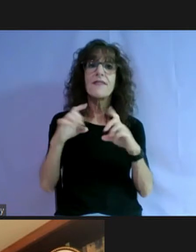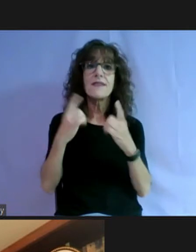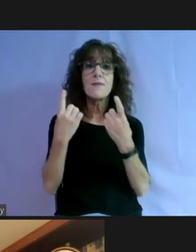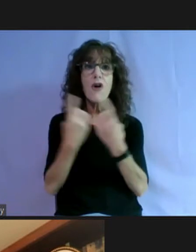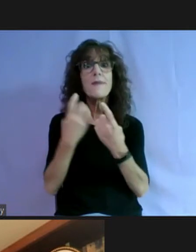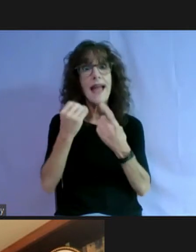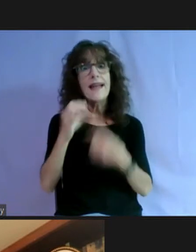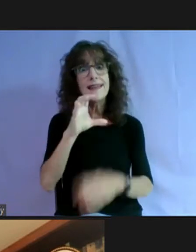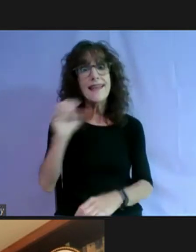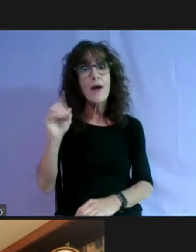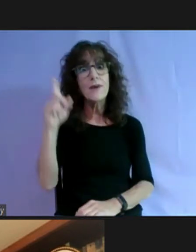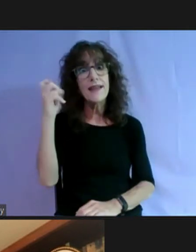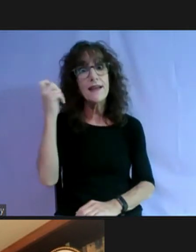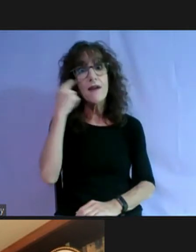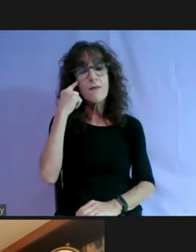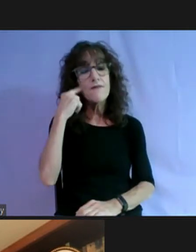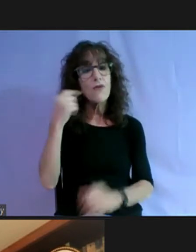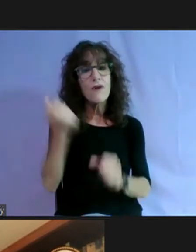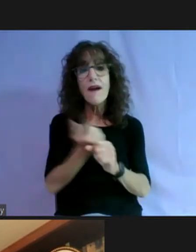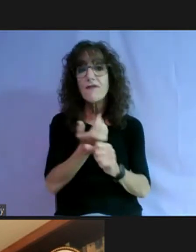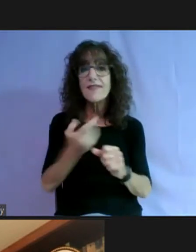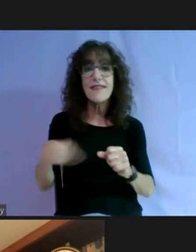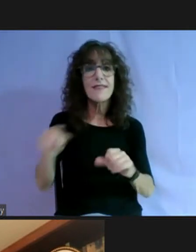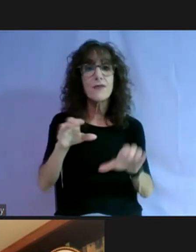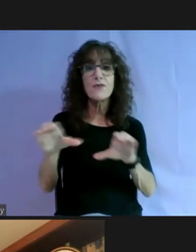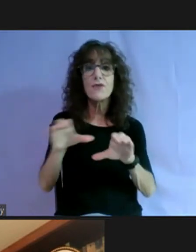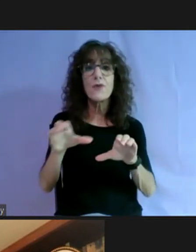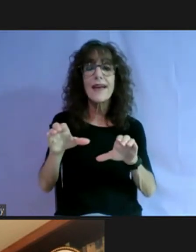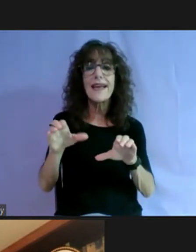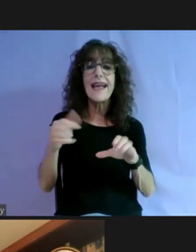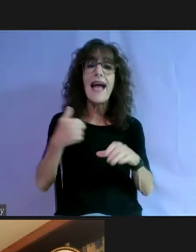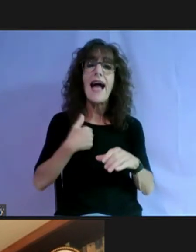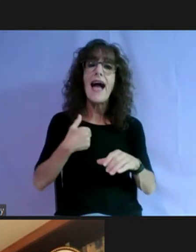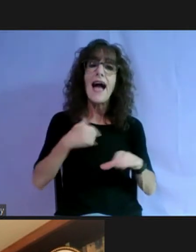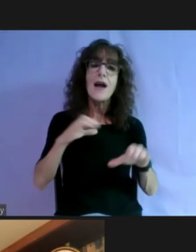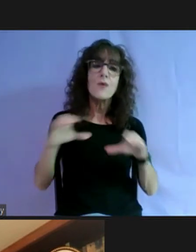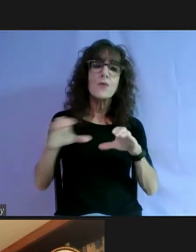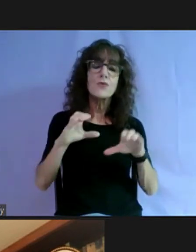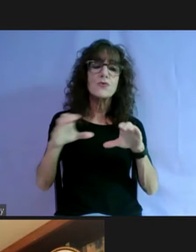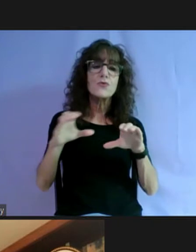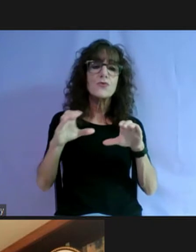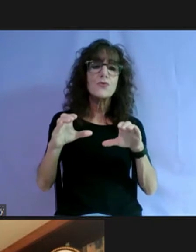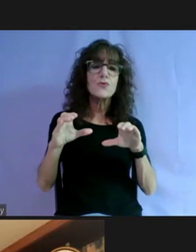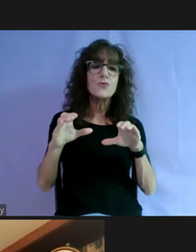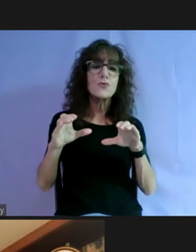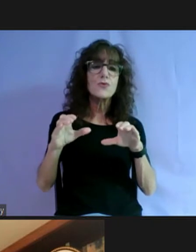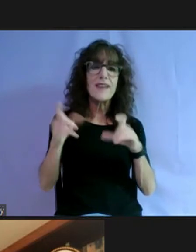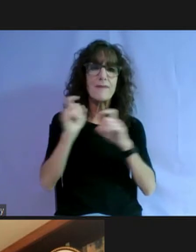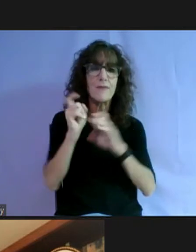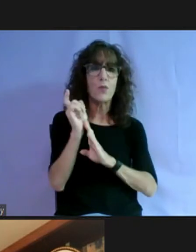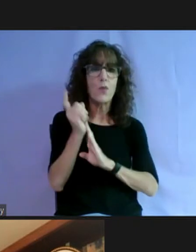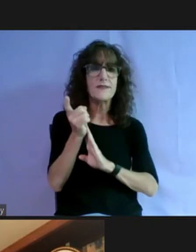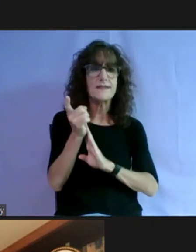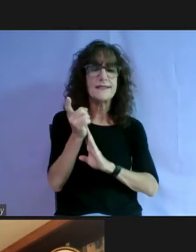county government for everything they're doing. I'm going to do a share screen, so give me 1 second. Bear with me.